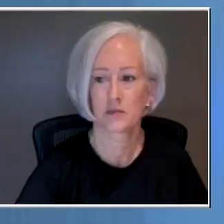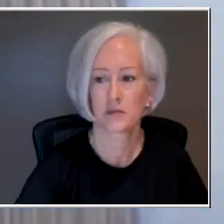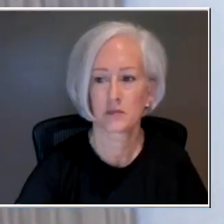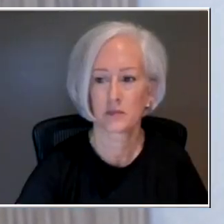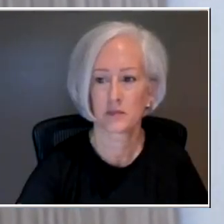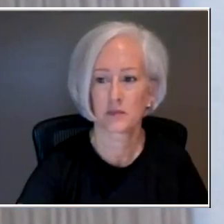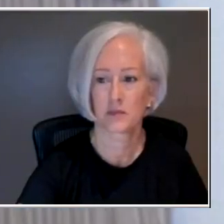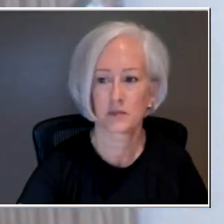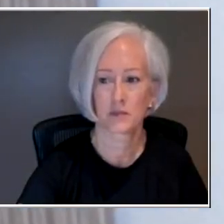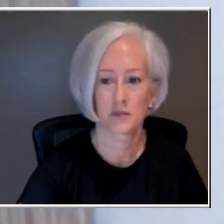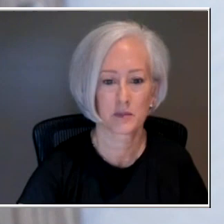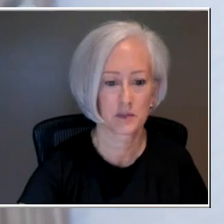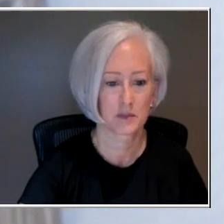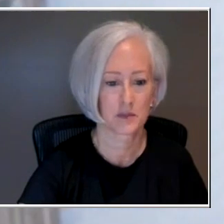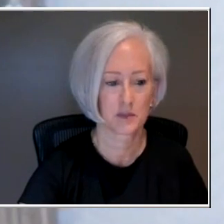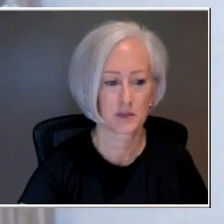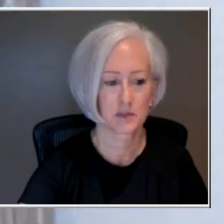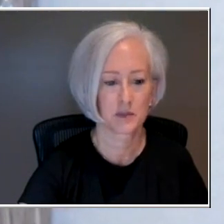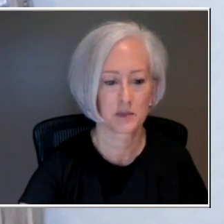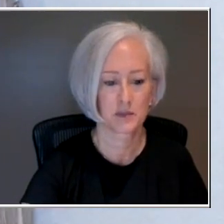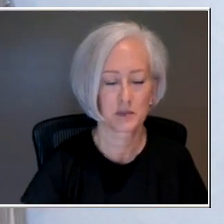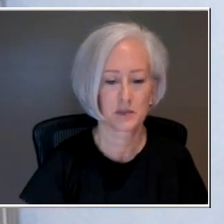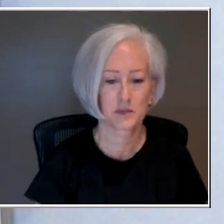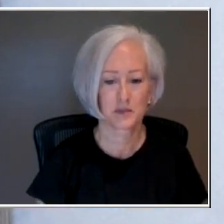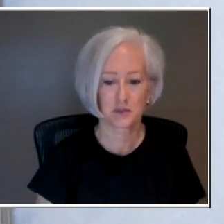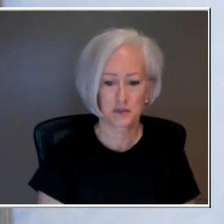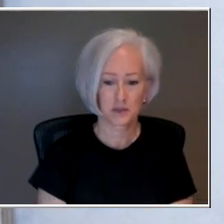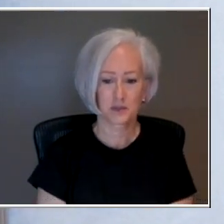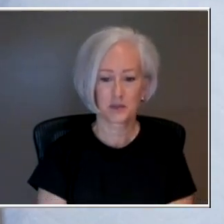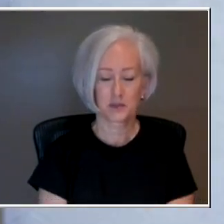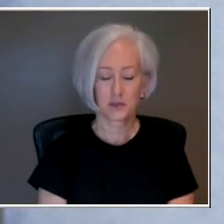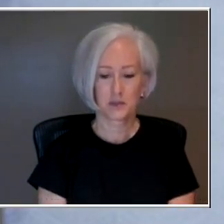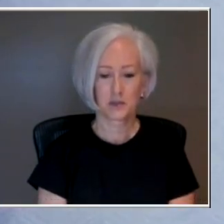How are you? Oh, oh my goodness.